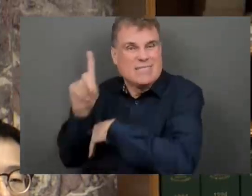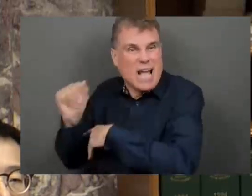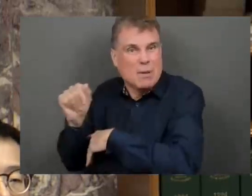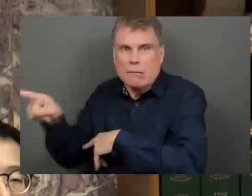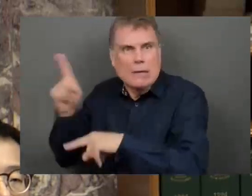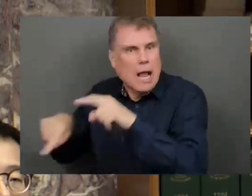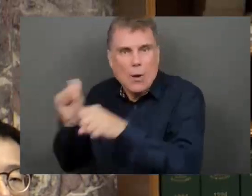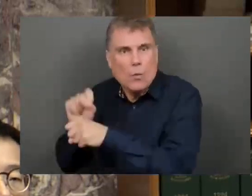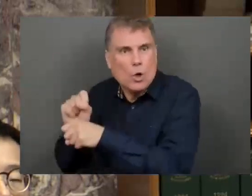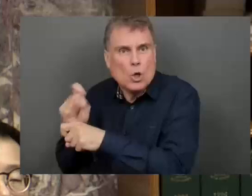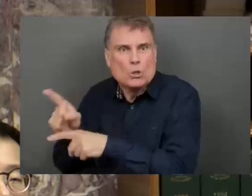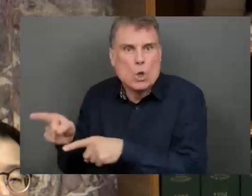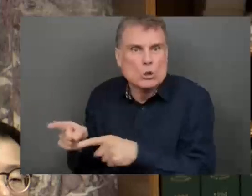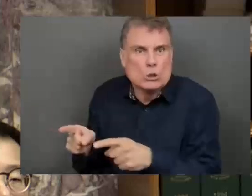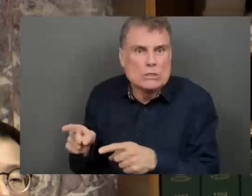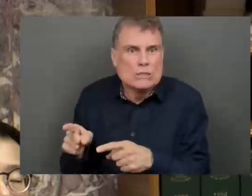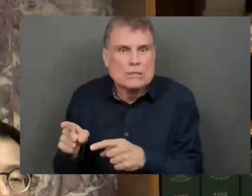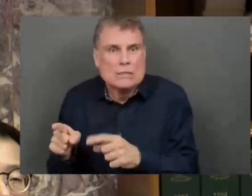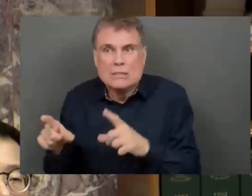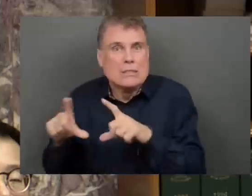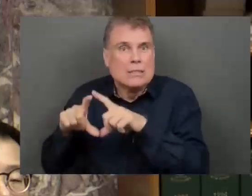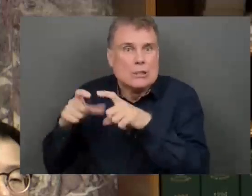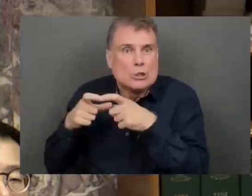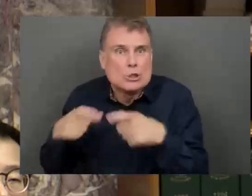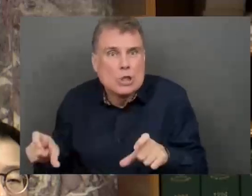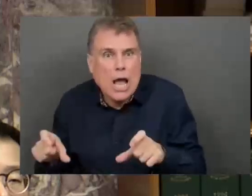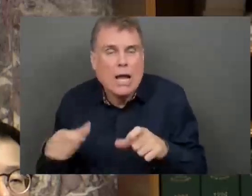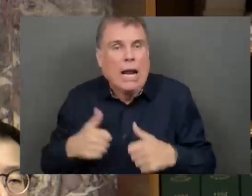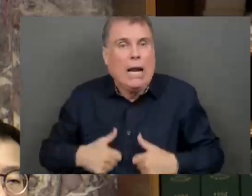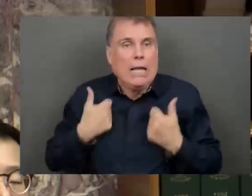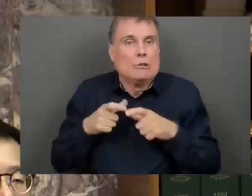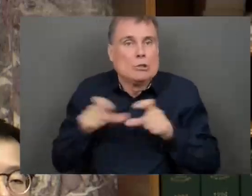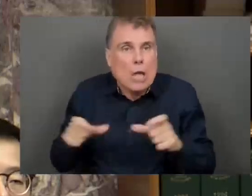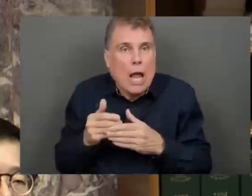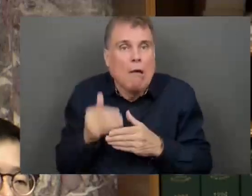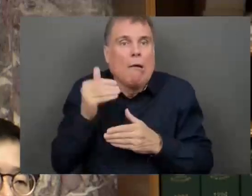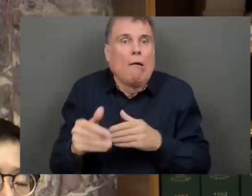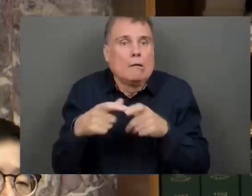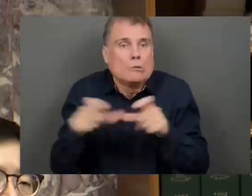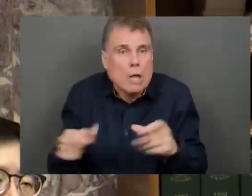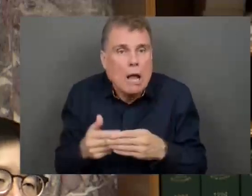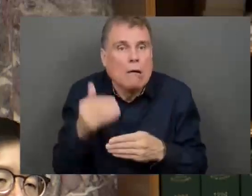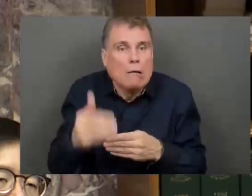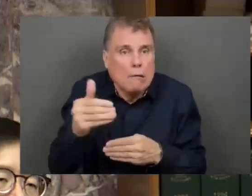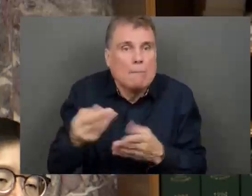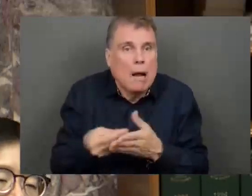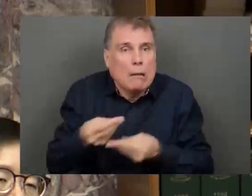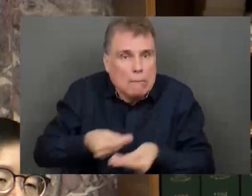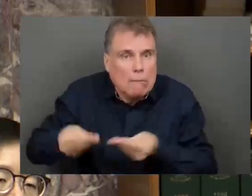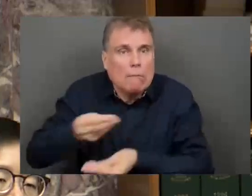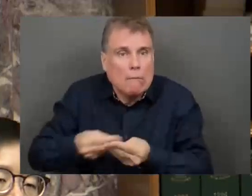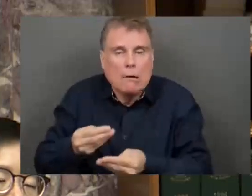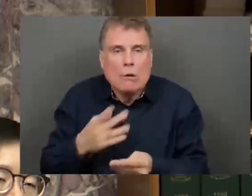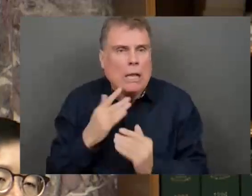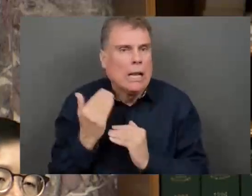course, for her hours as to not suffer clawbacks on her limited income.